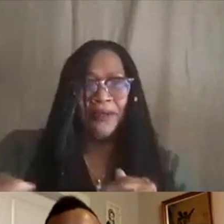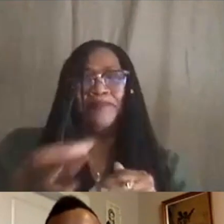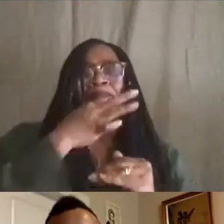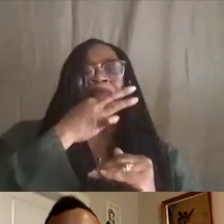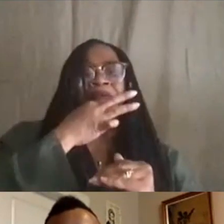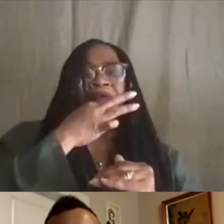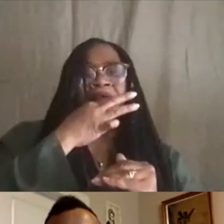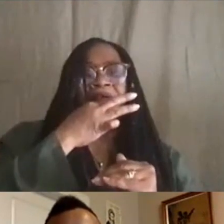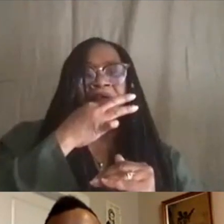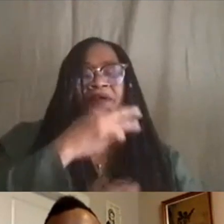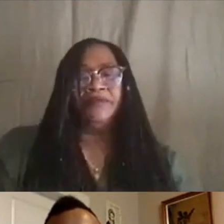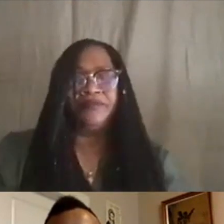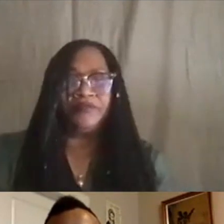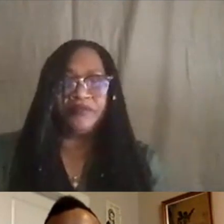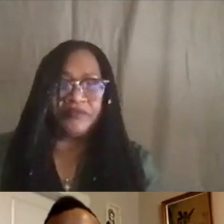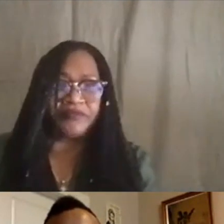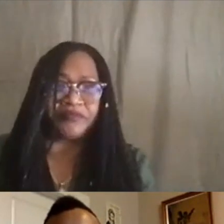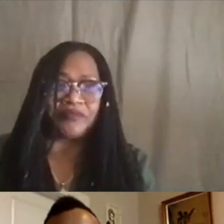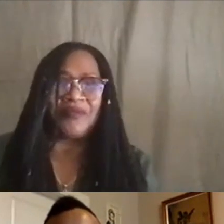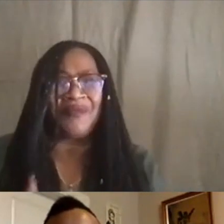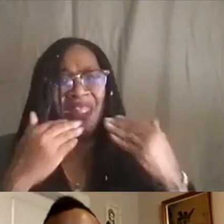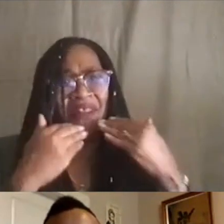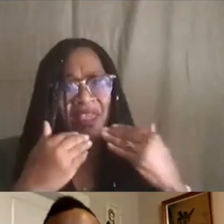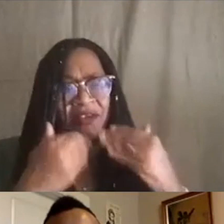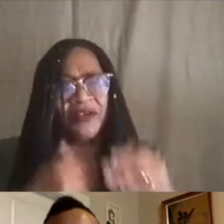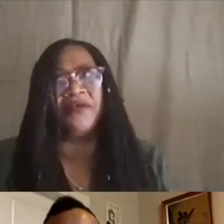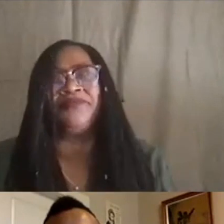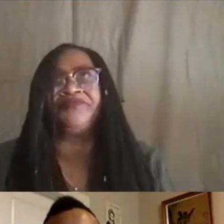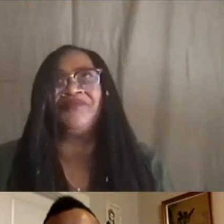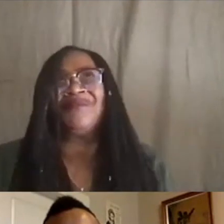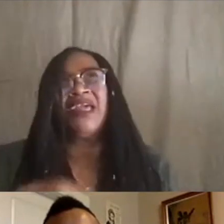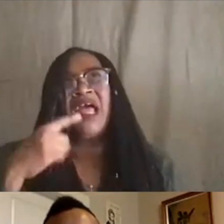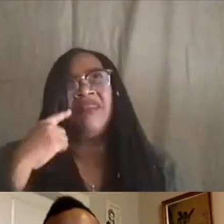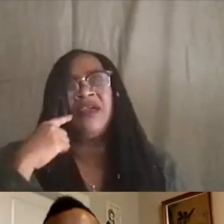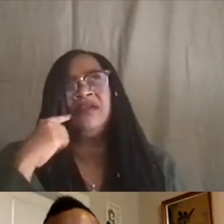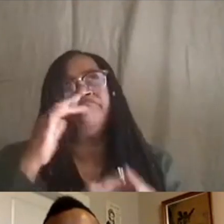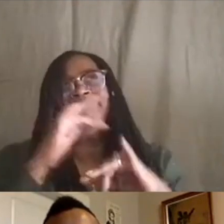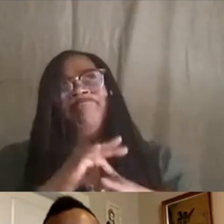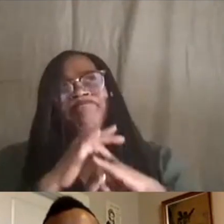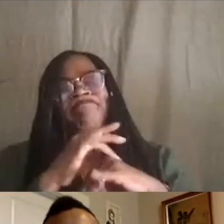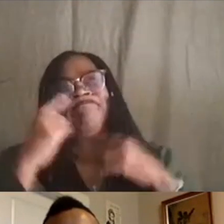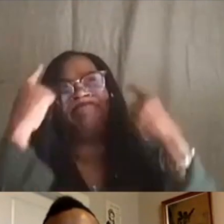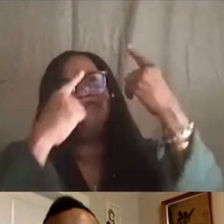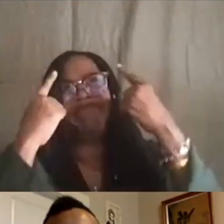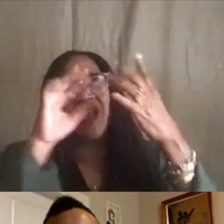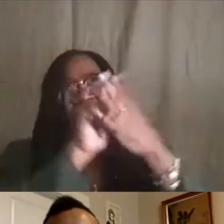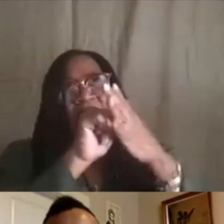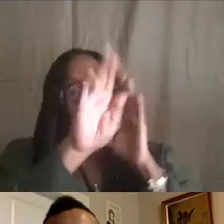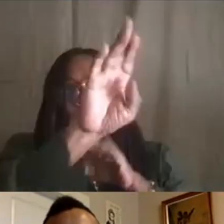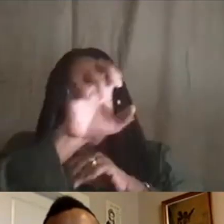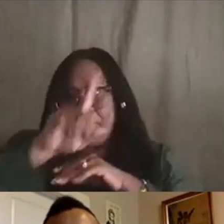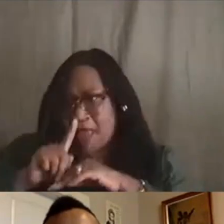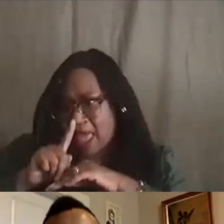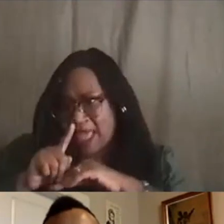Thank you. I think thinking about things as foundational, that circulation